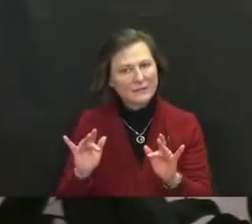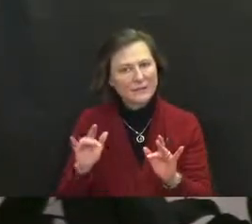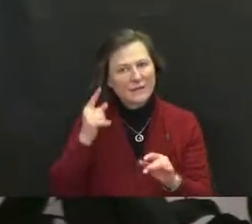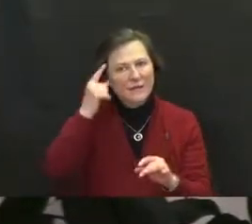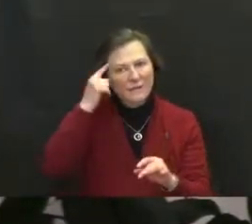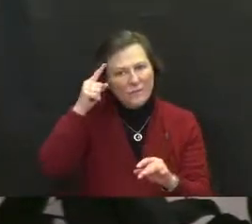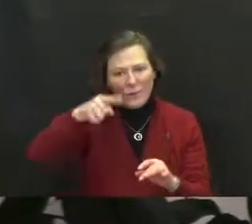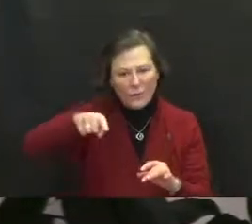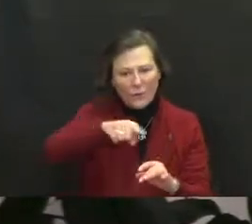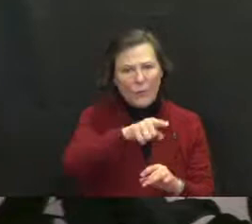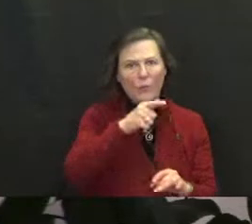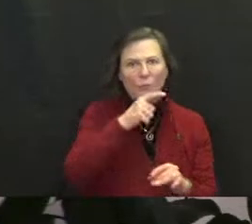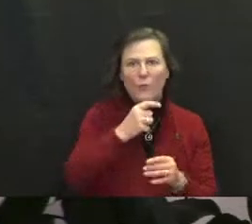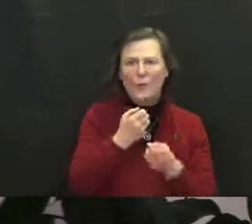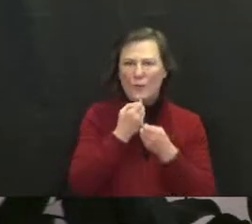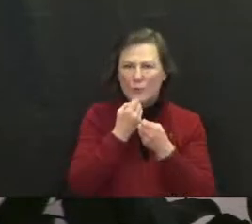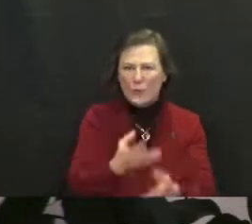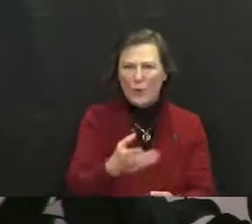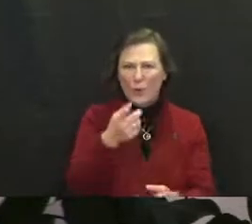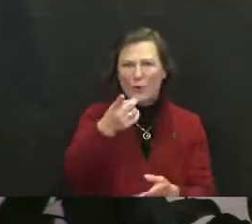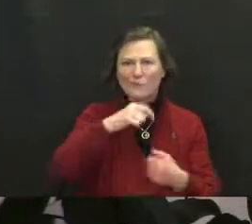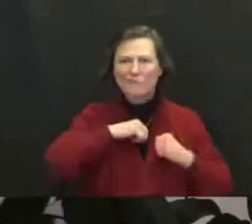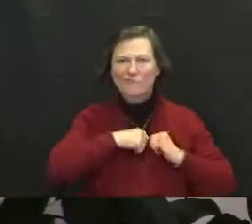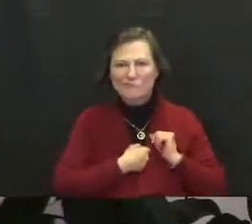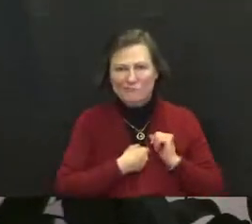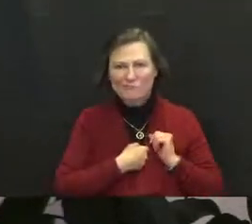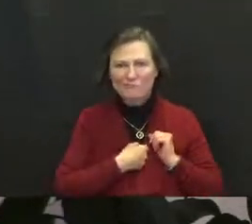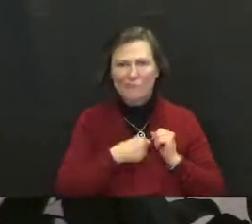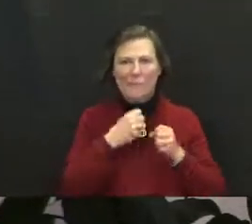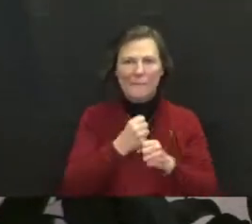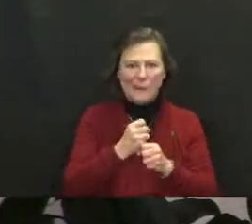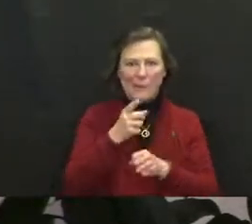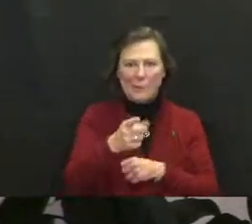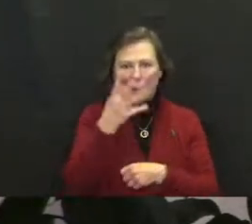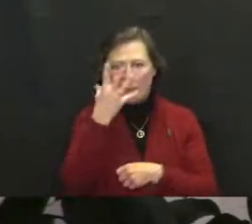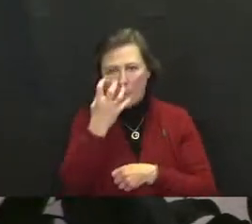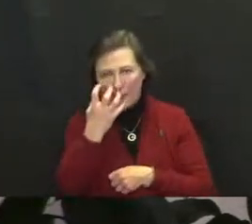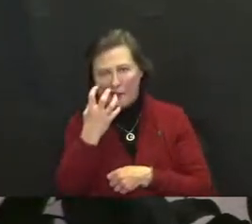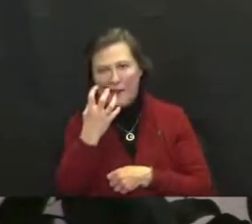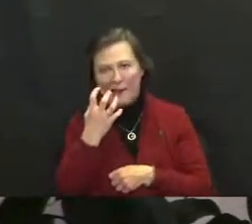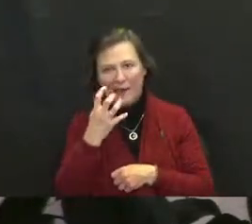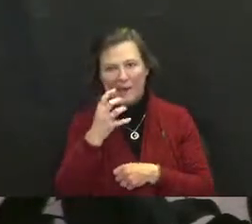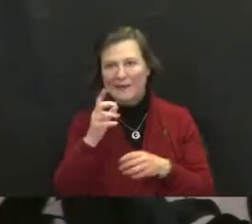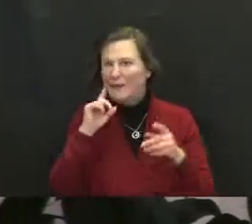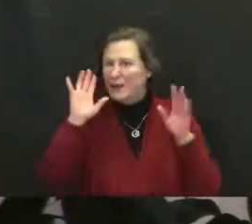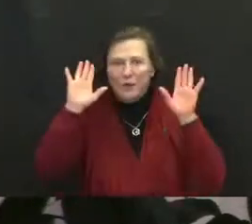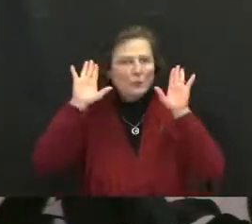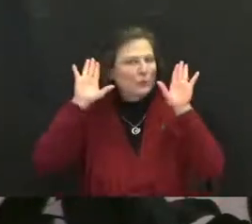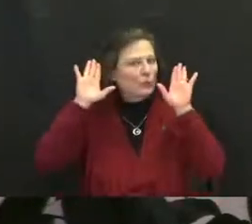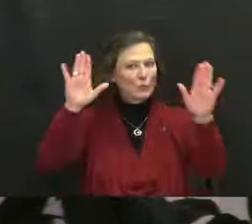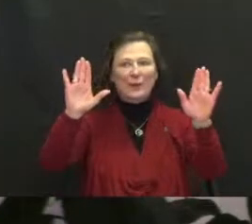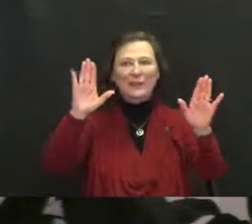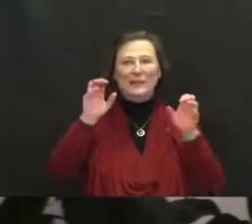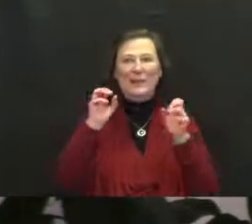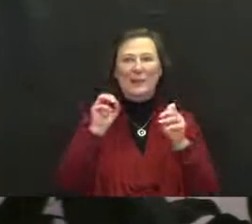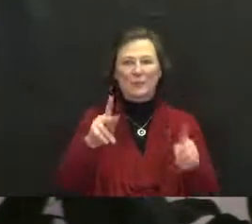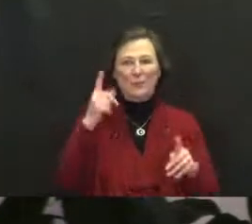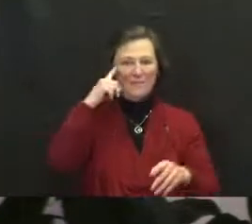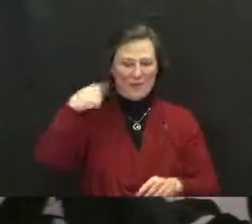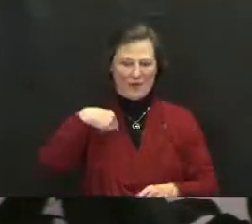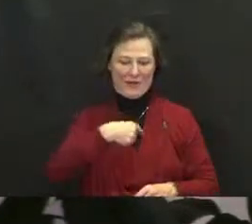for those who give you grief, these are great opportunities for us to